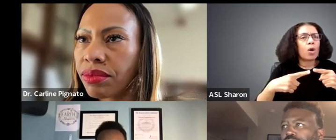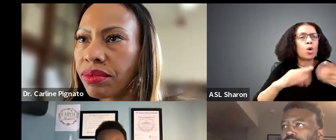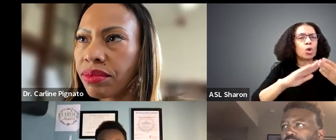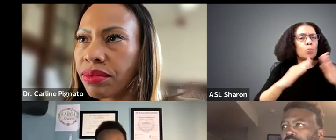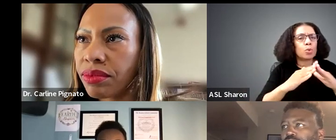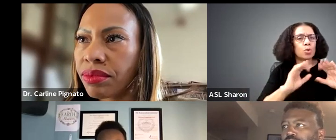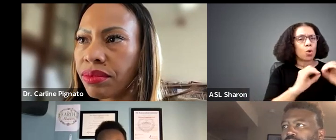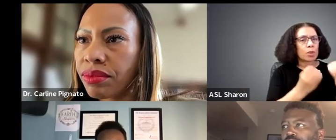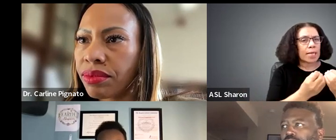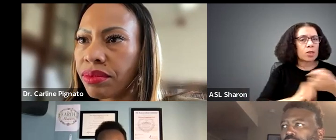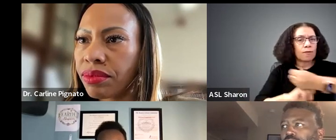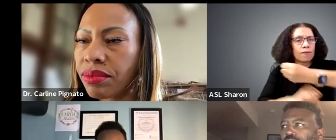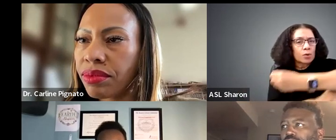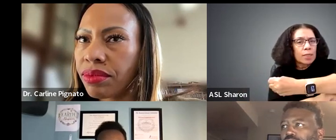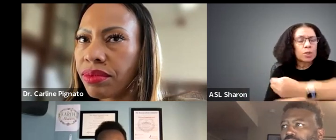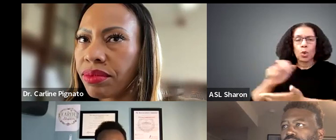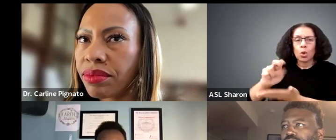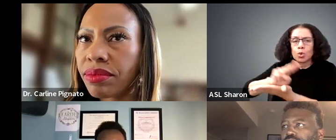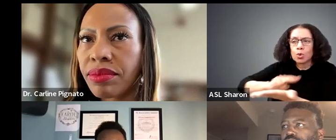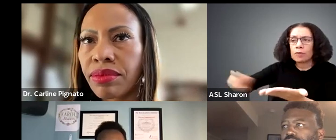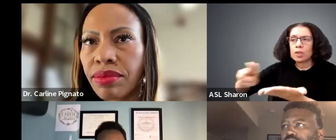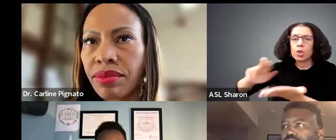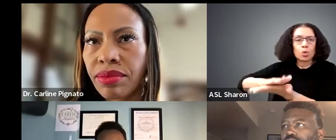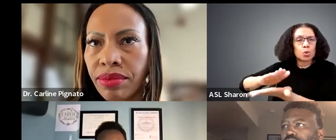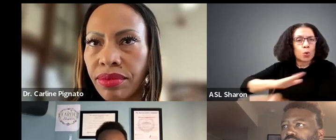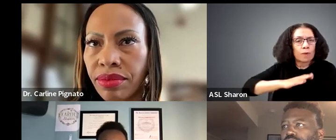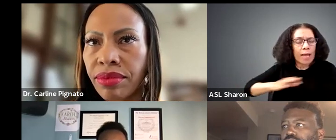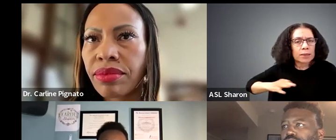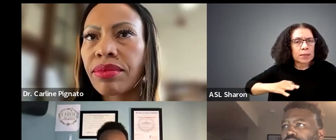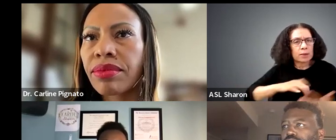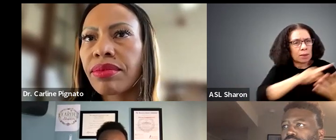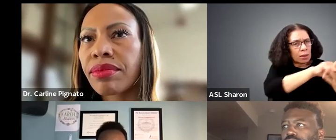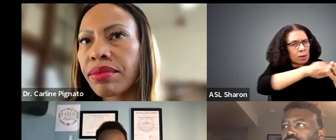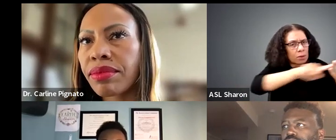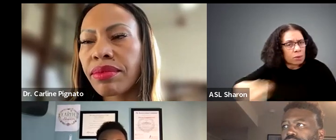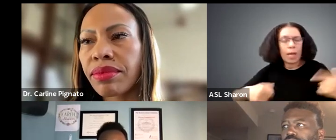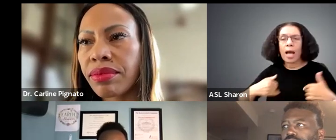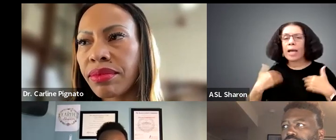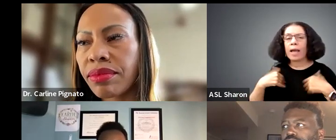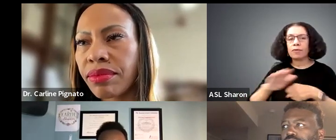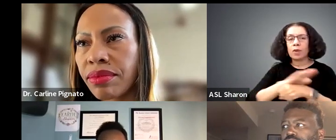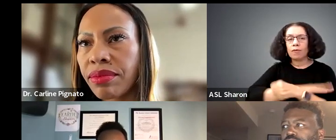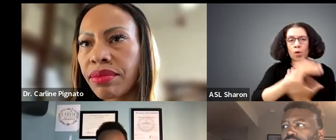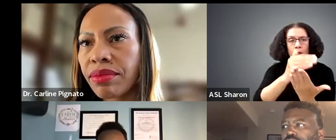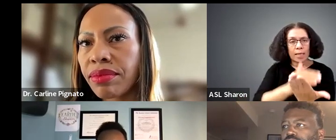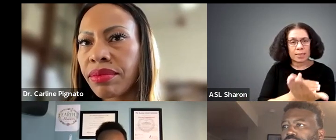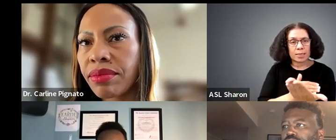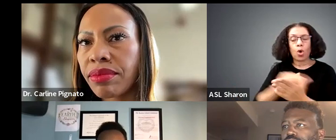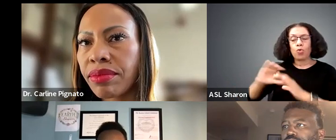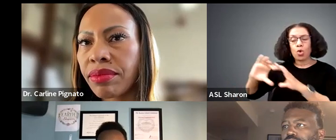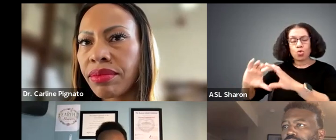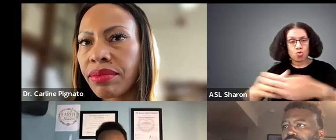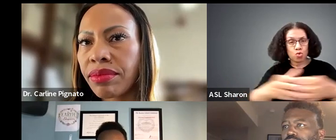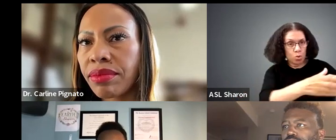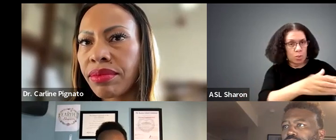or foundations or university education school faculty? I've attached a fuller list of the kinds of groups that community members